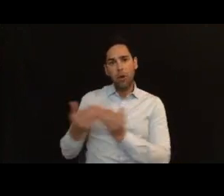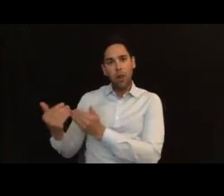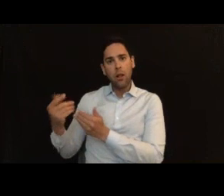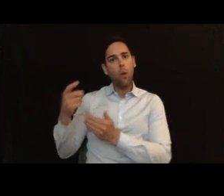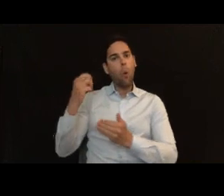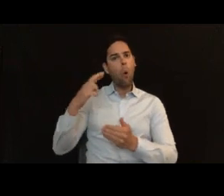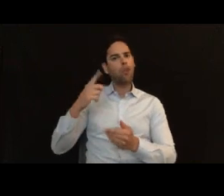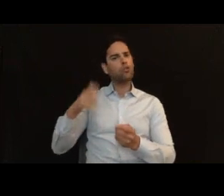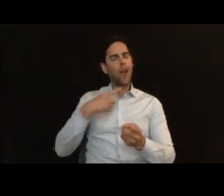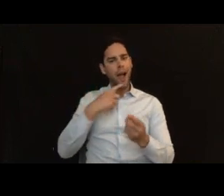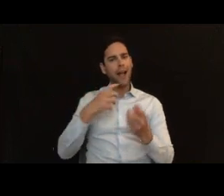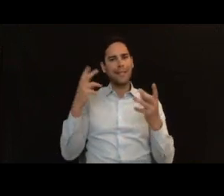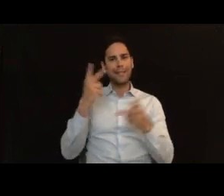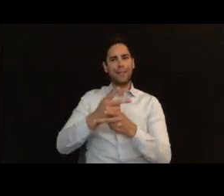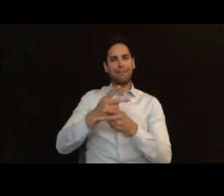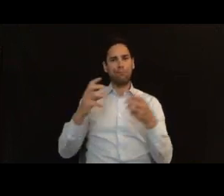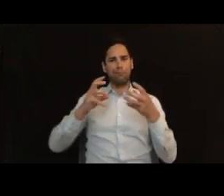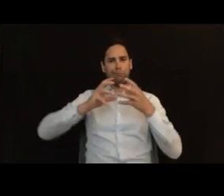each other.